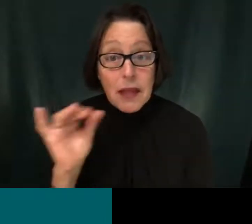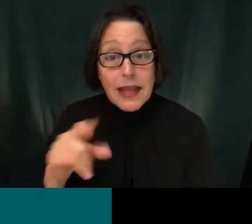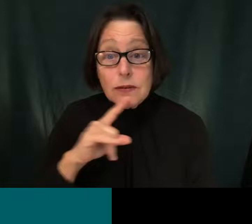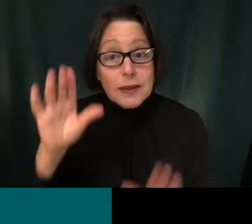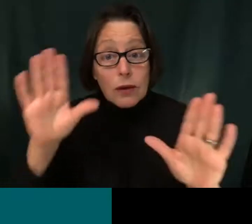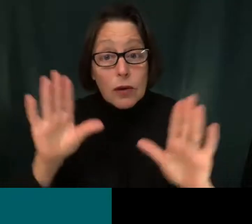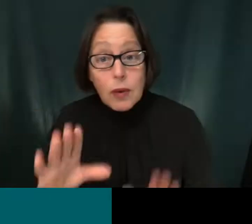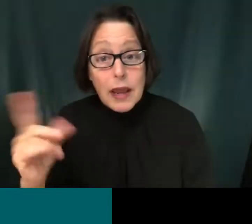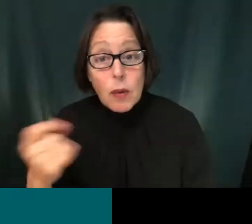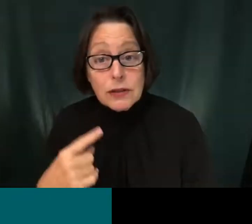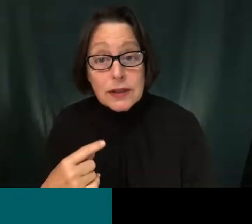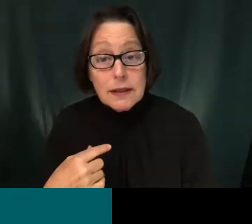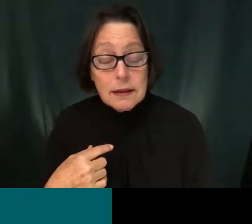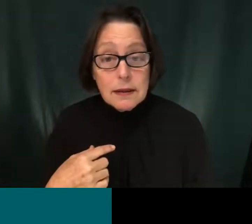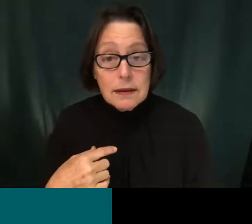I think